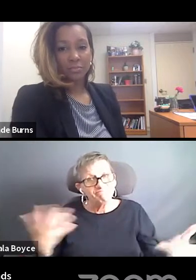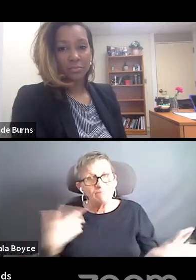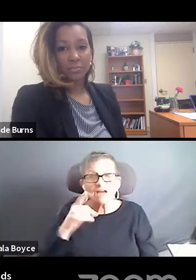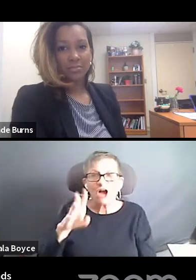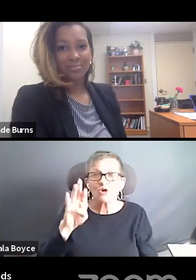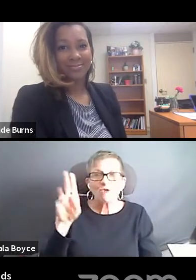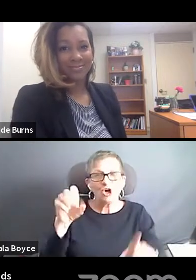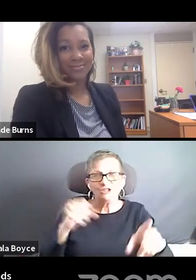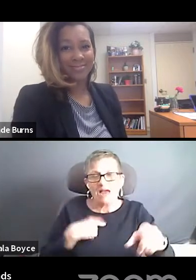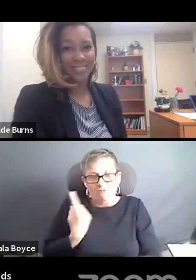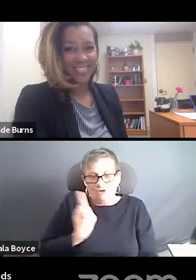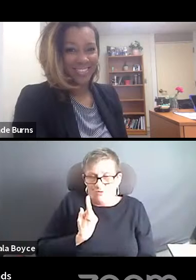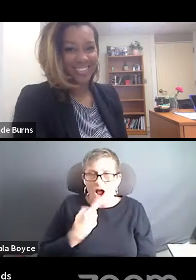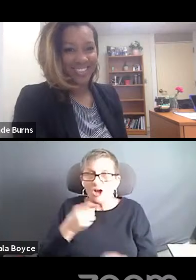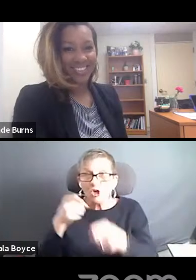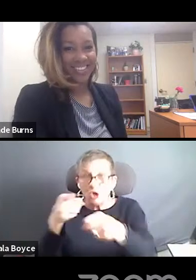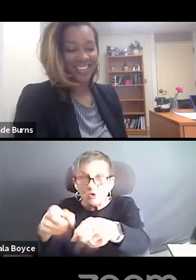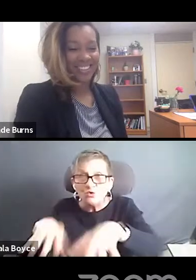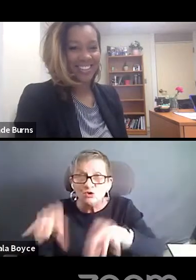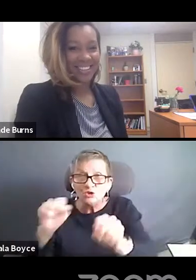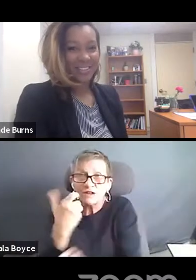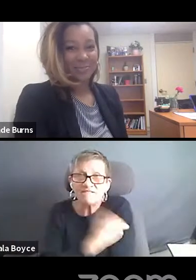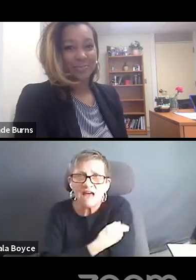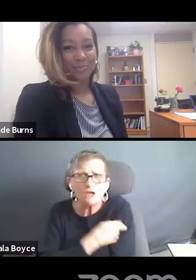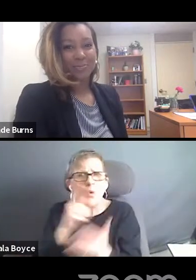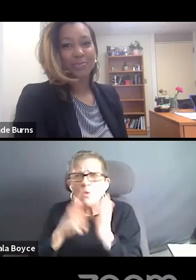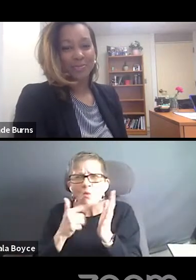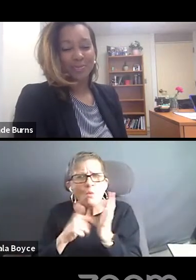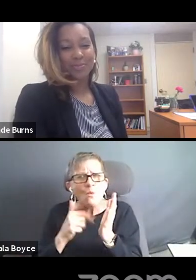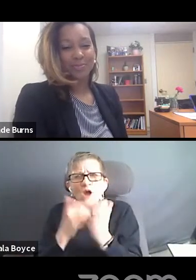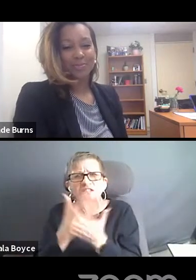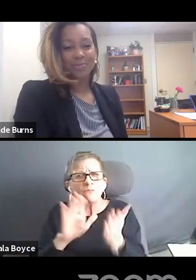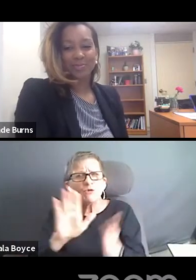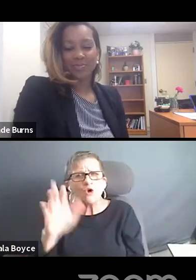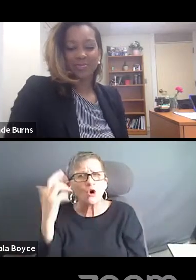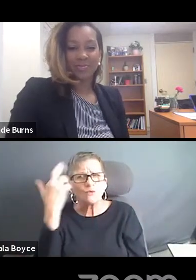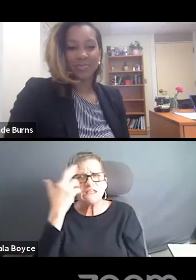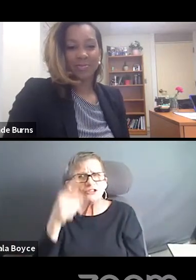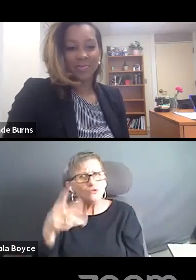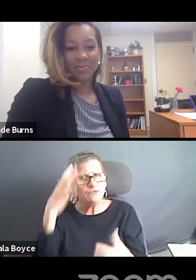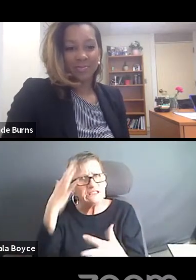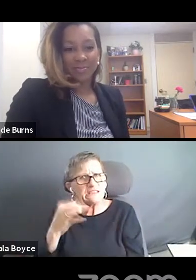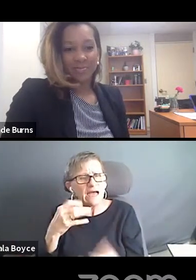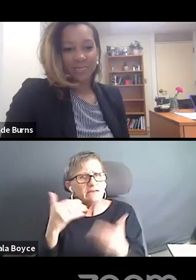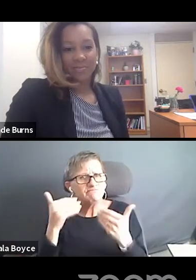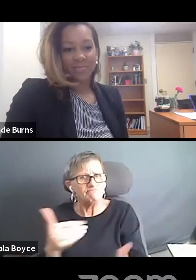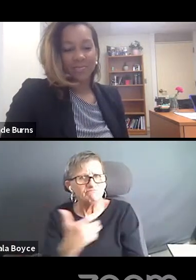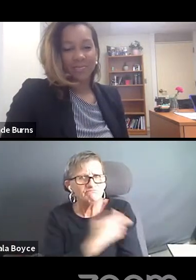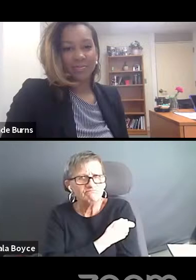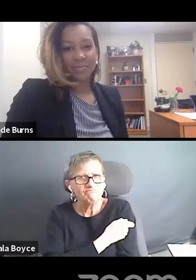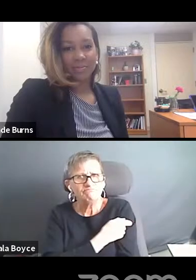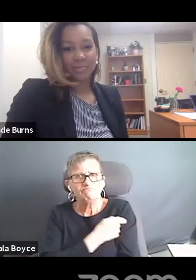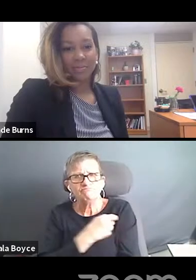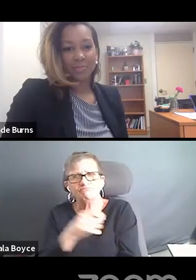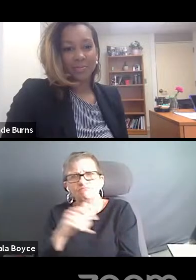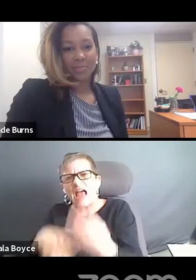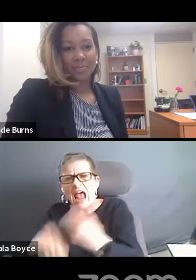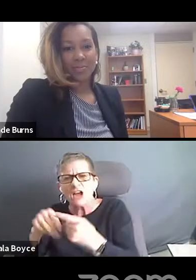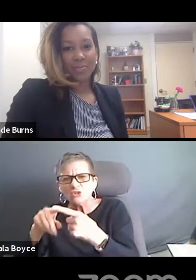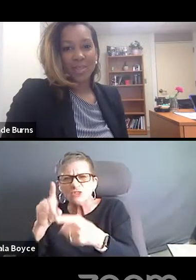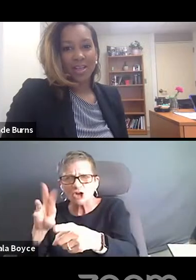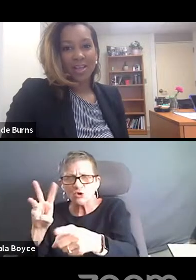one. You took the vaccine. So what were some of the reasons that you decided to do so, in addition to what Dr. Wixson has said?